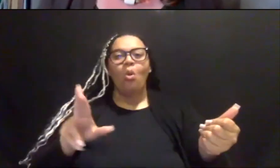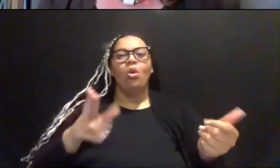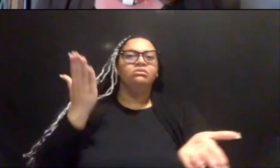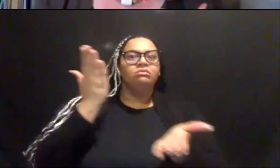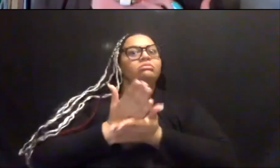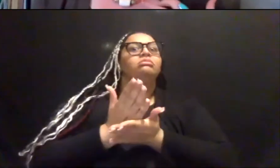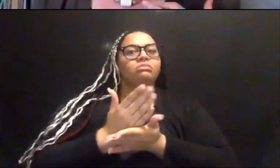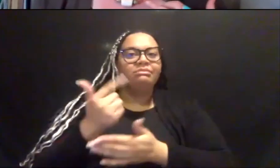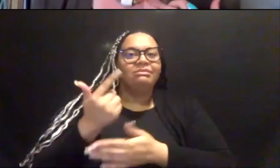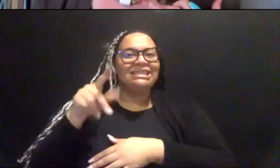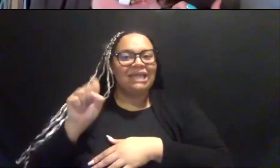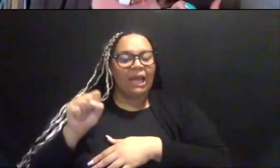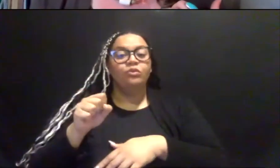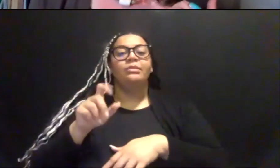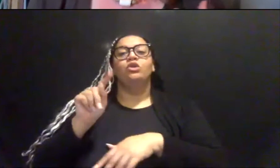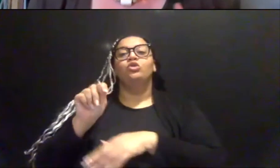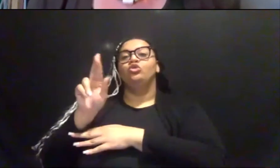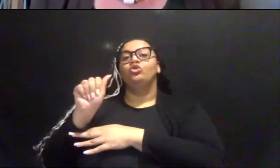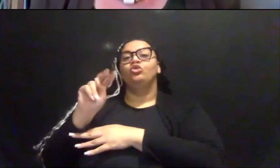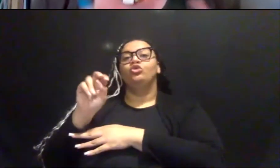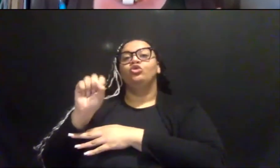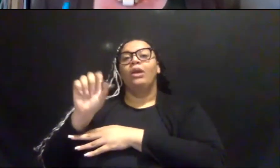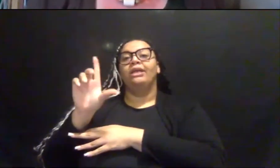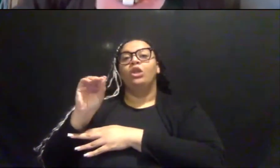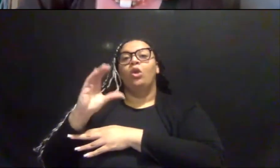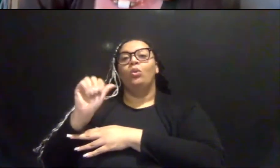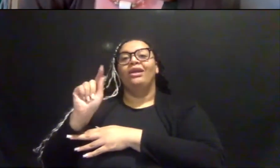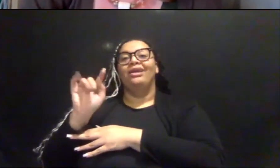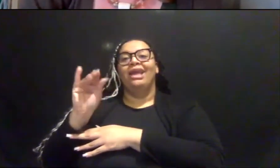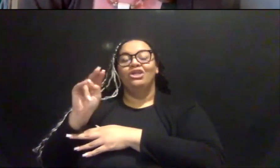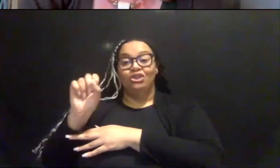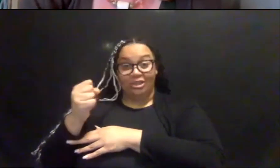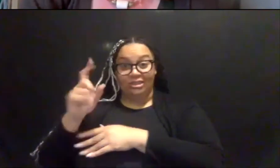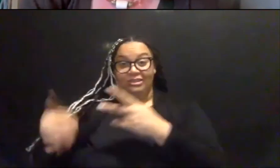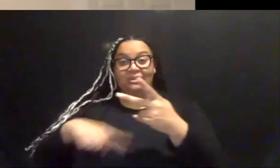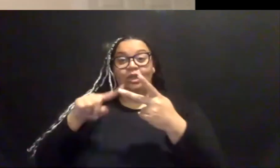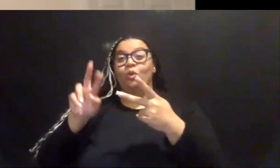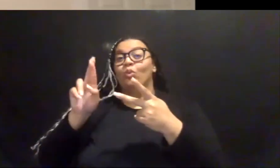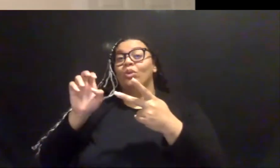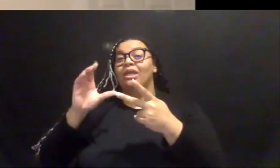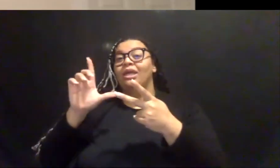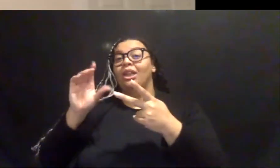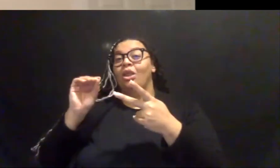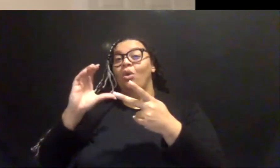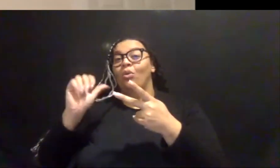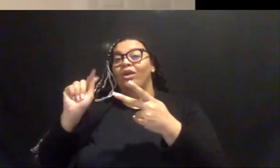would be translocations and Mhm. relocations. Can you tell us exactly what that would entail?